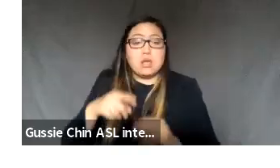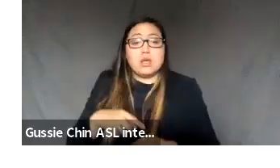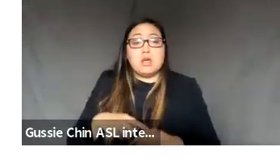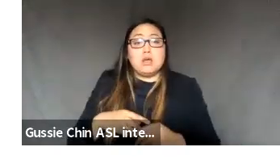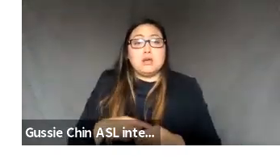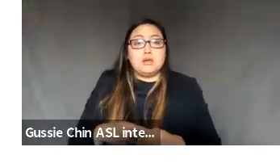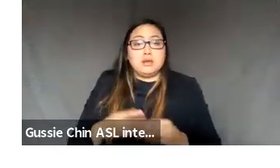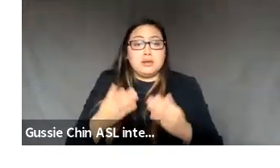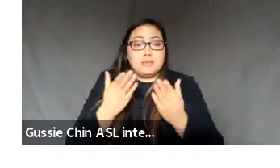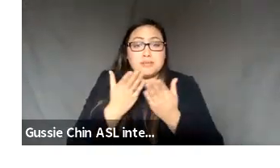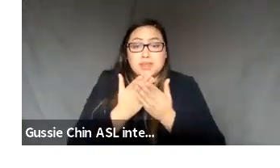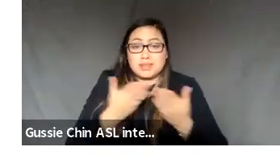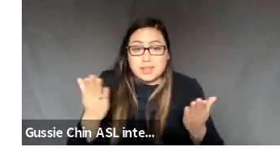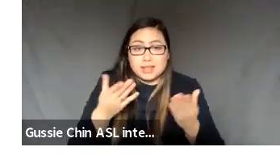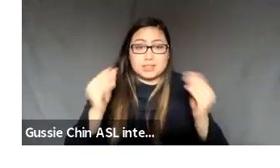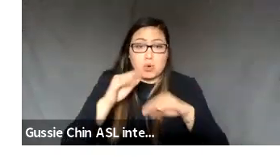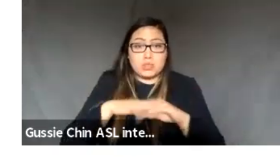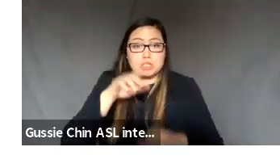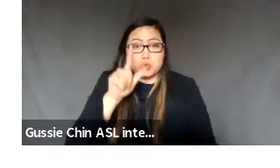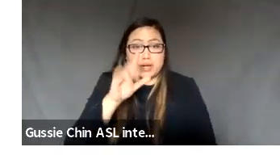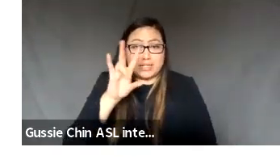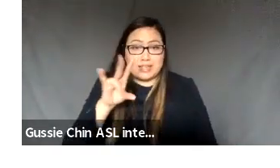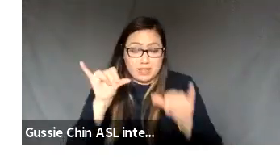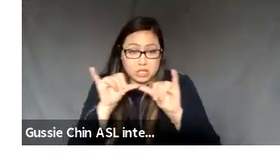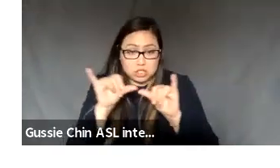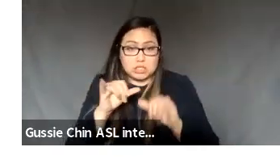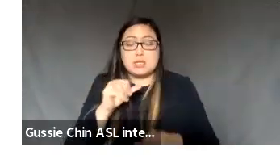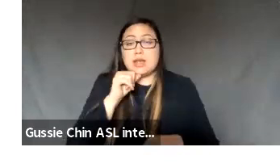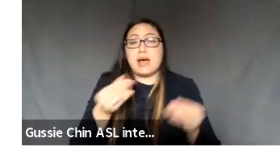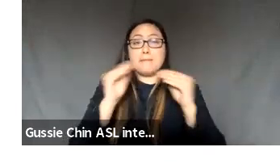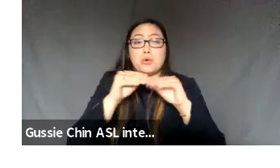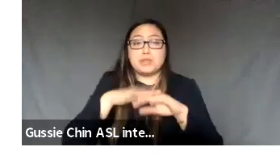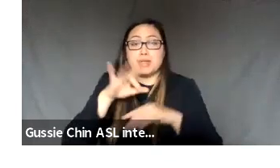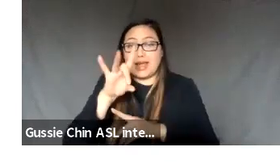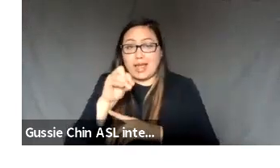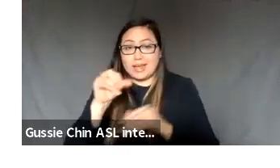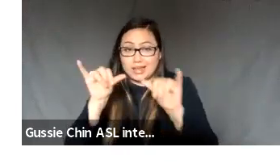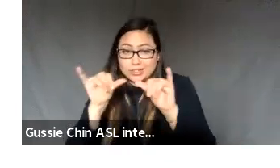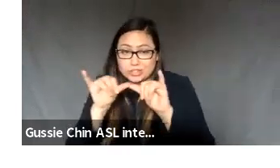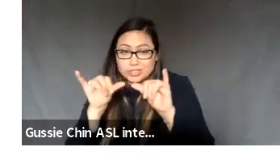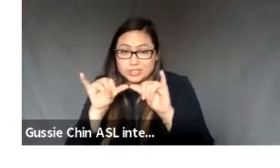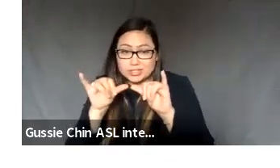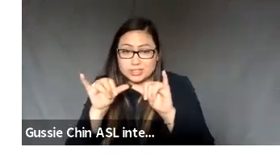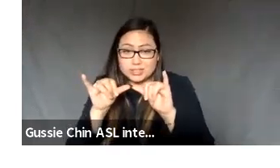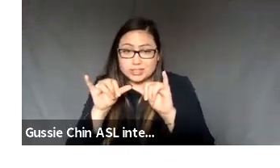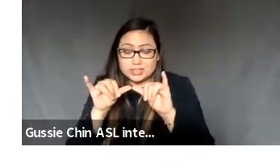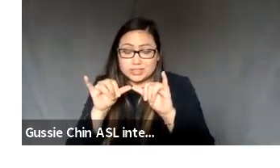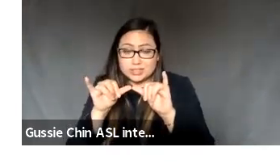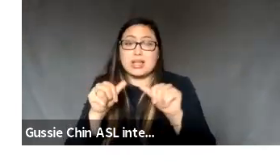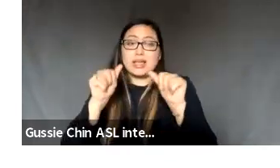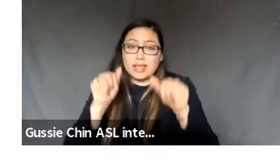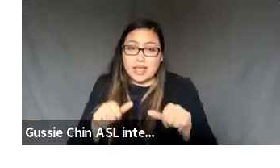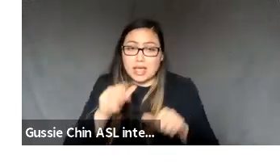edges more than 27 inches and not more than 80 inches above the finished floor or can